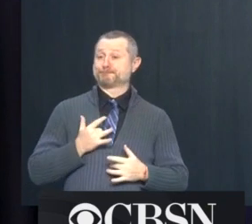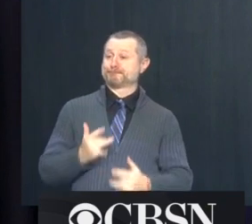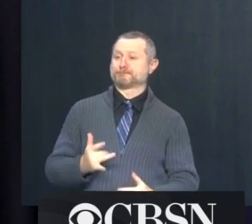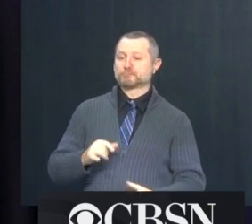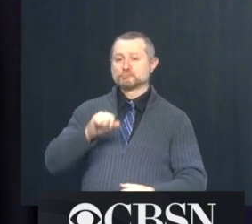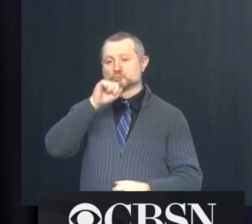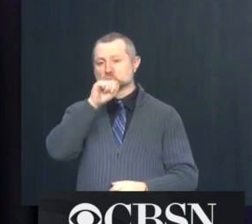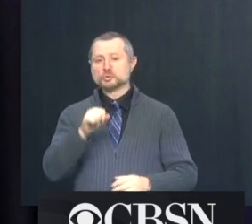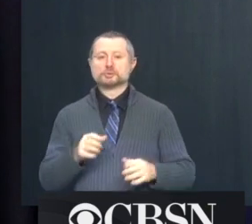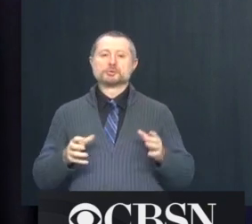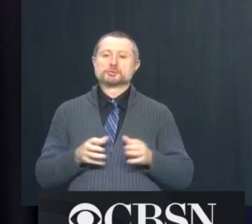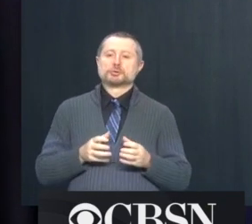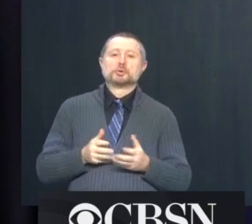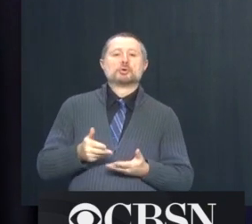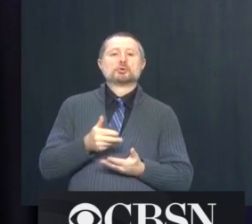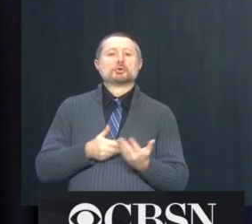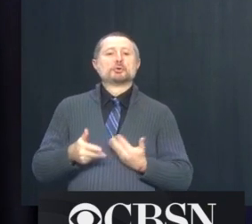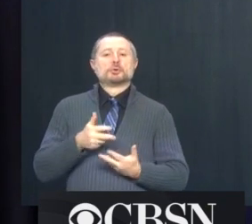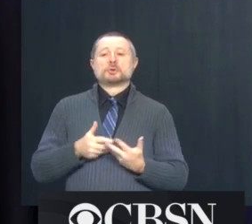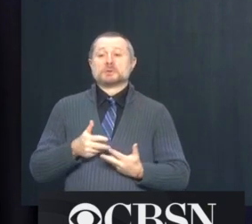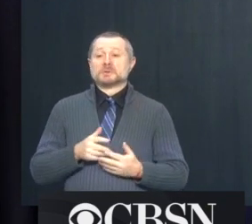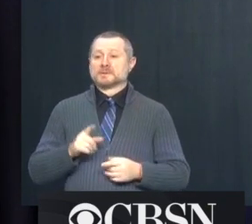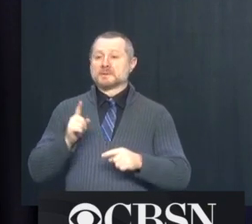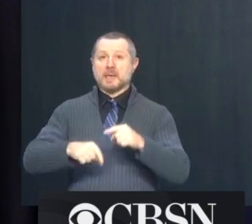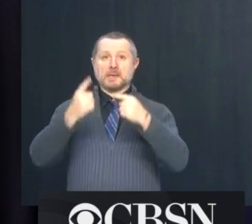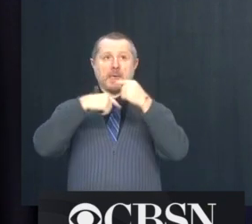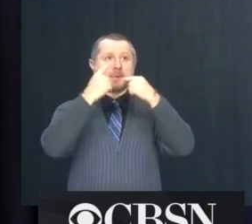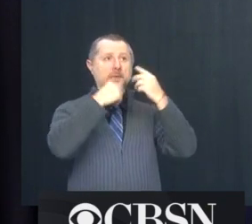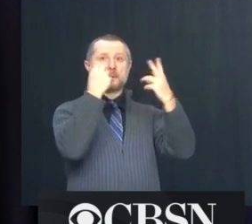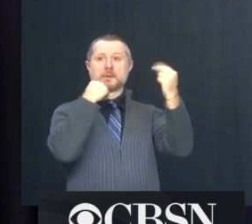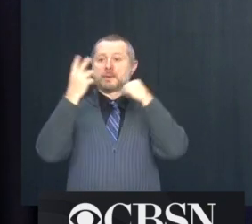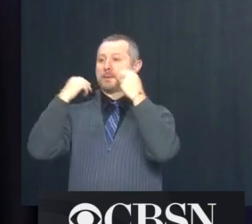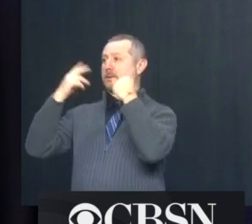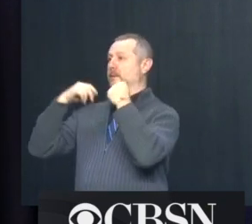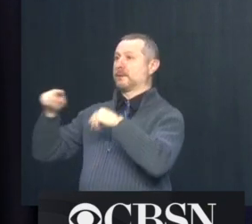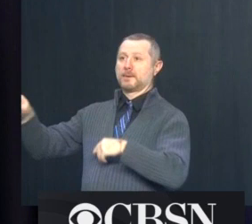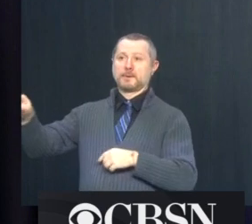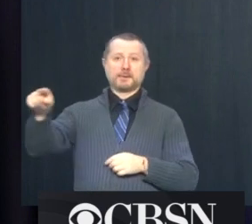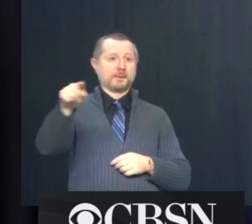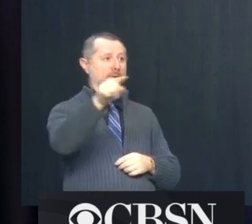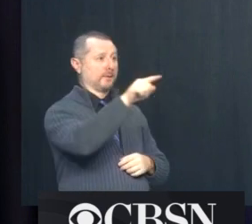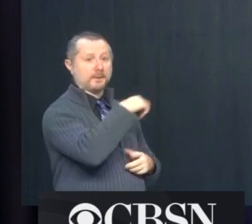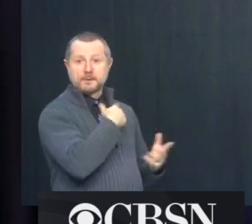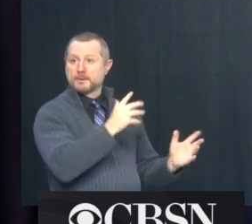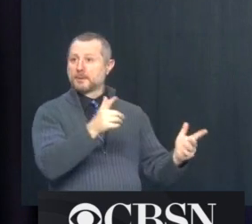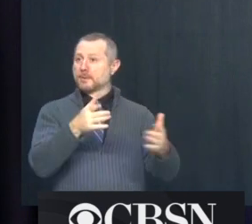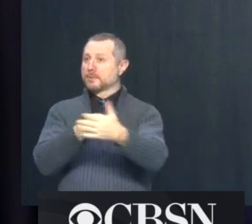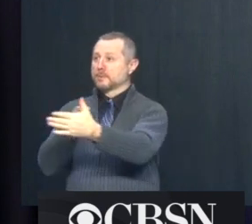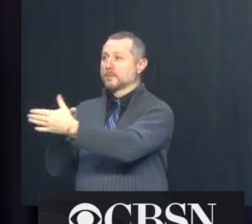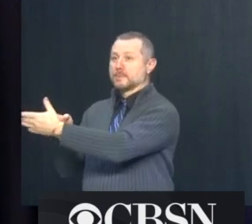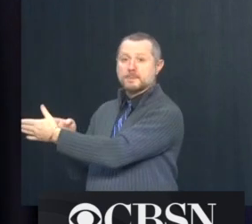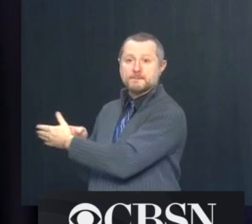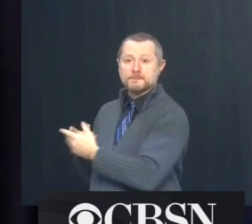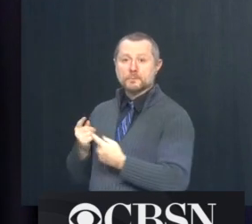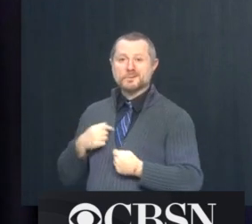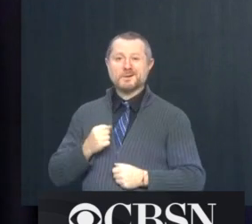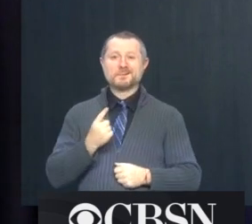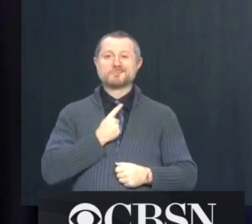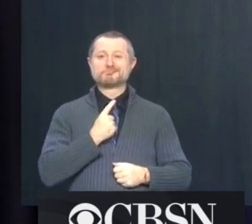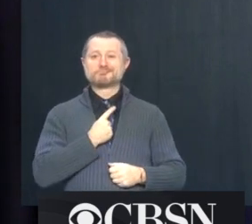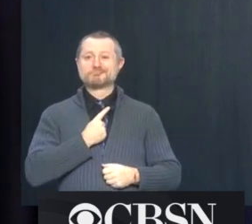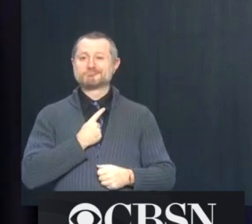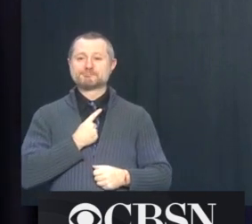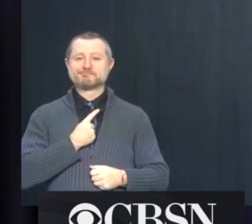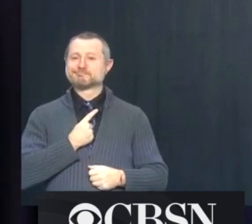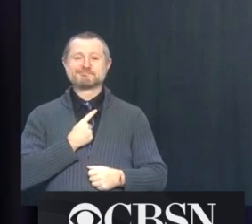you close down social venues, it's not that we're going to stop socializing. We'll just find a different place